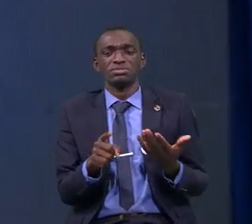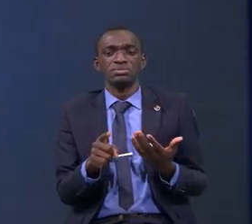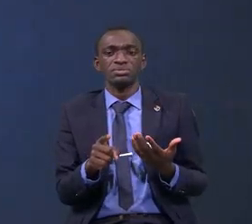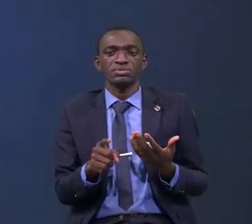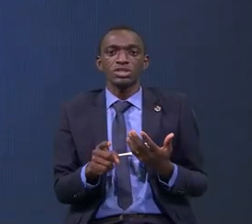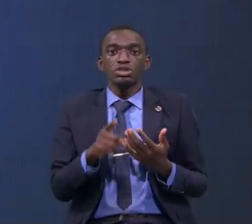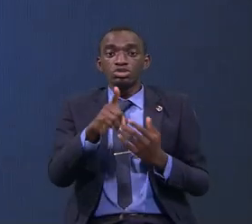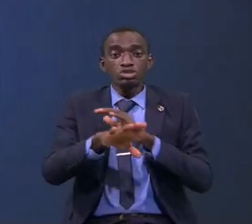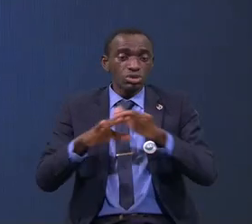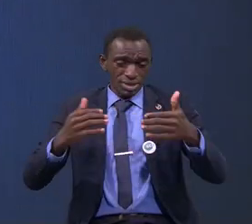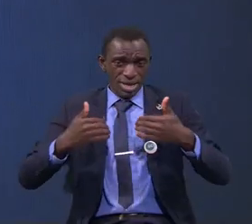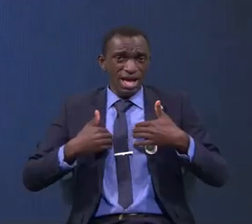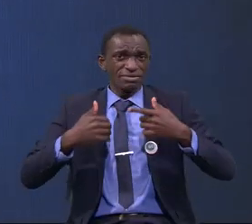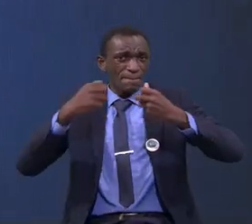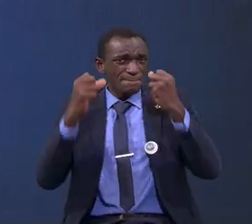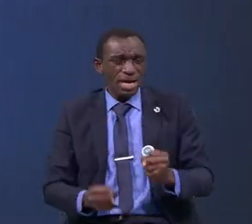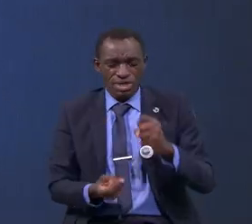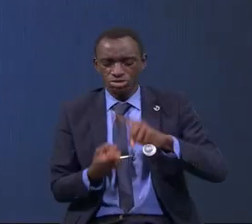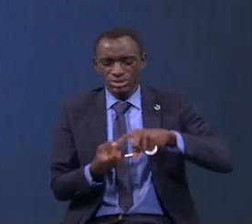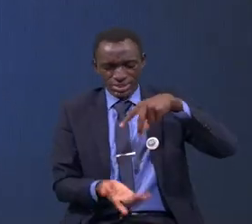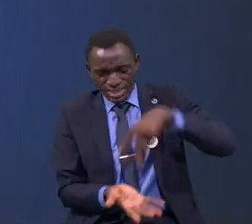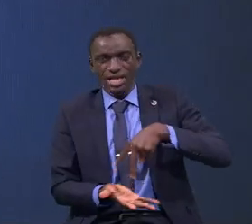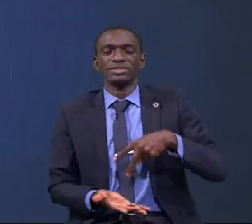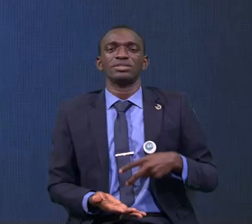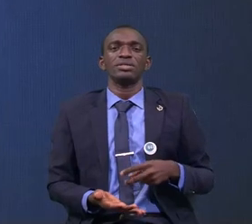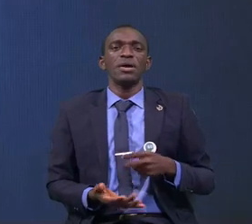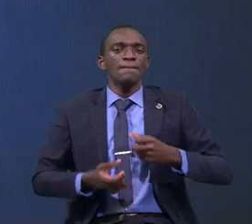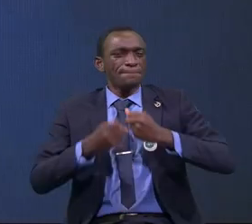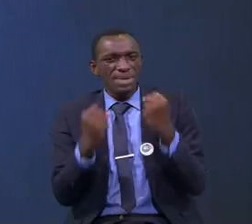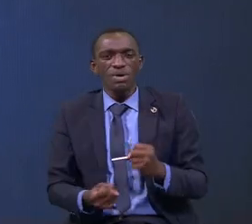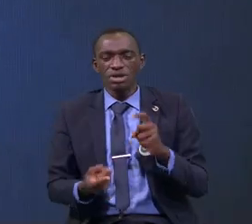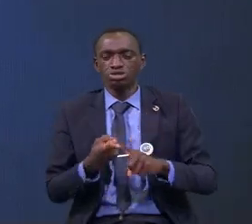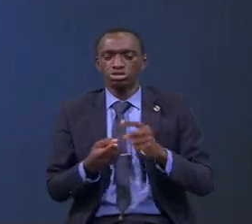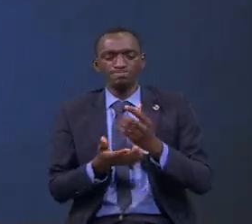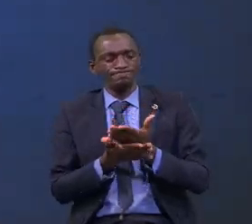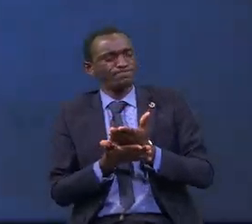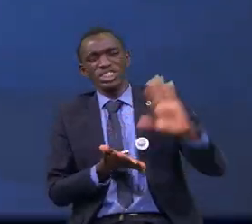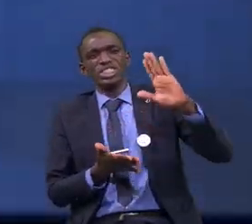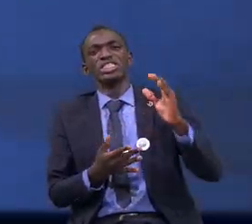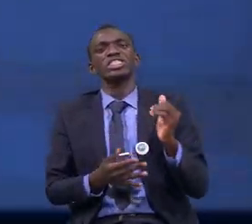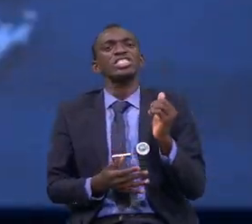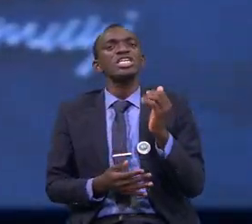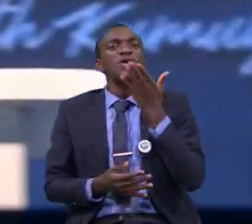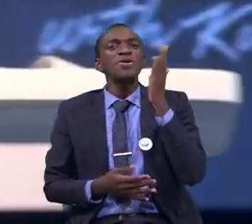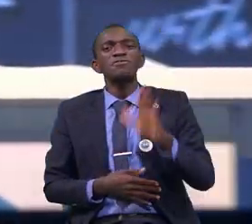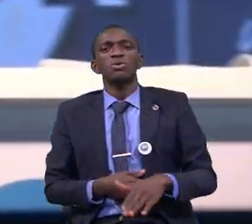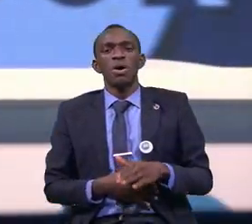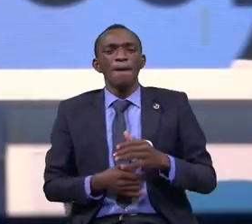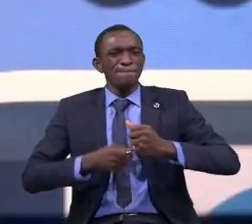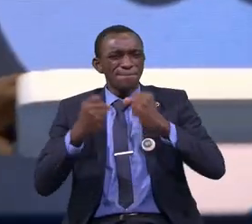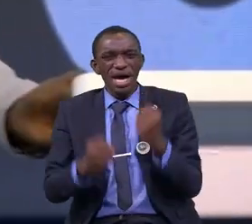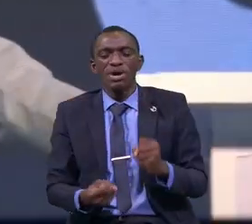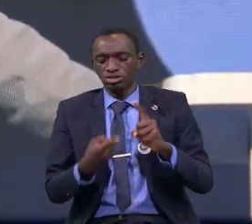You don't have power to stand, power to resist evil, and power to